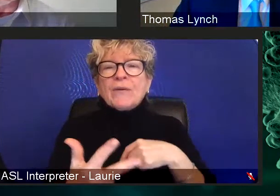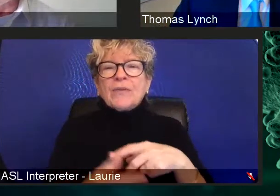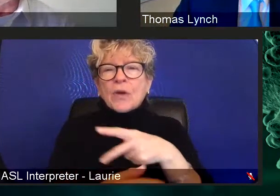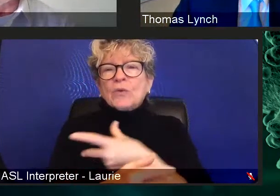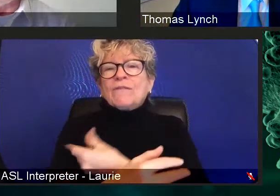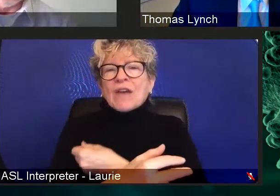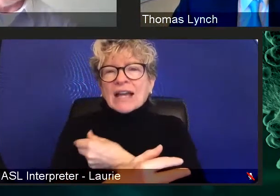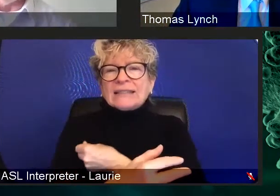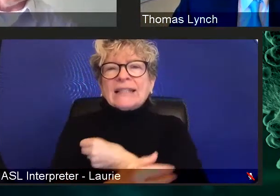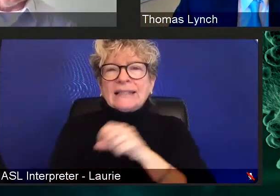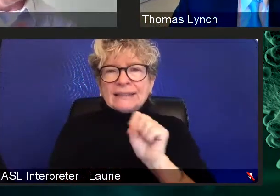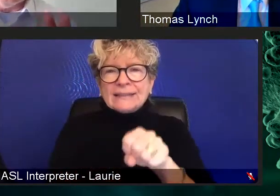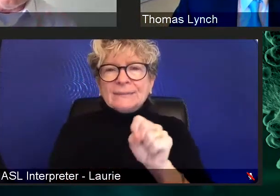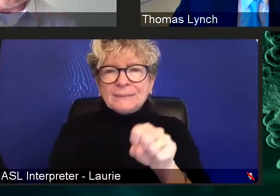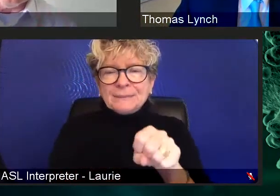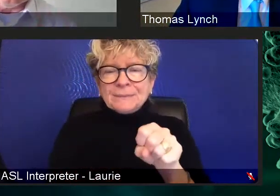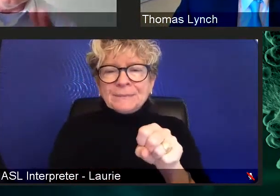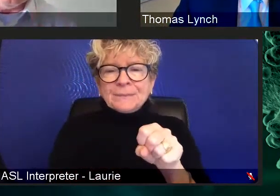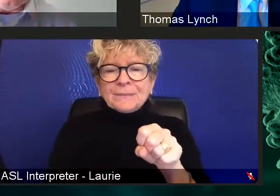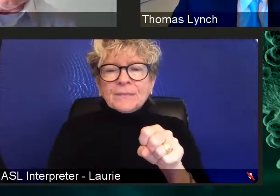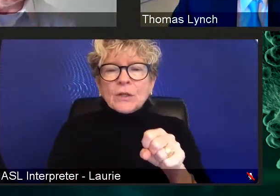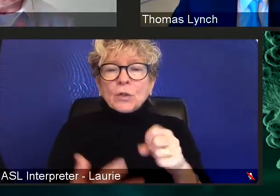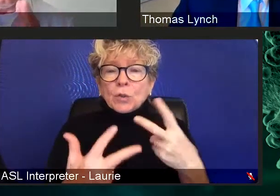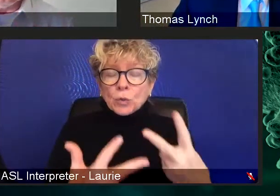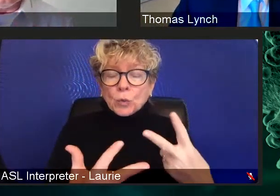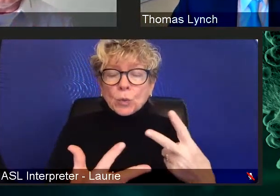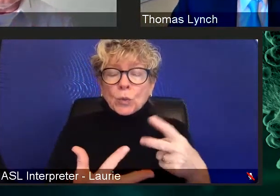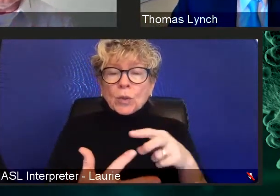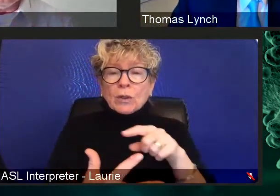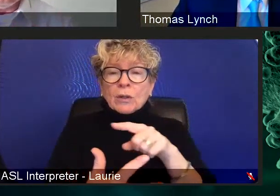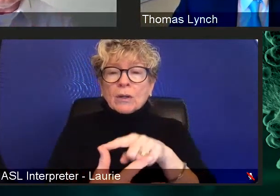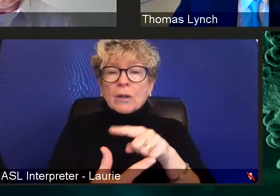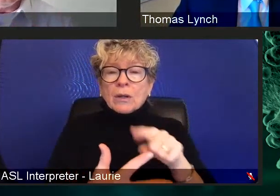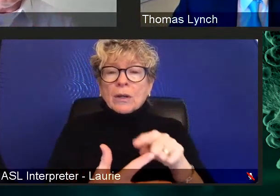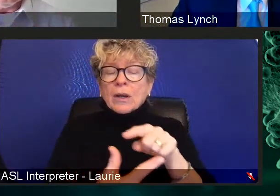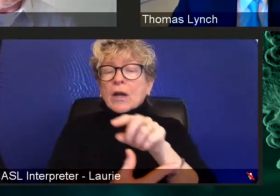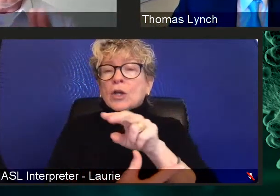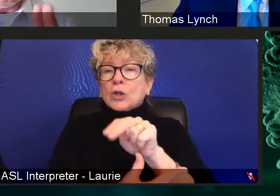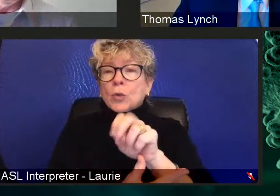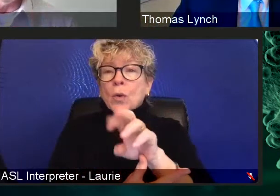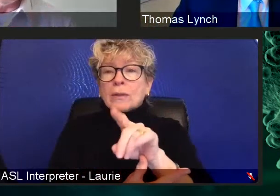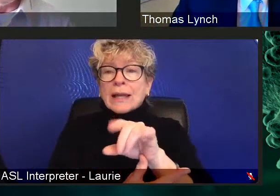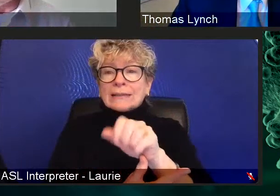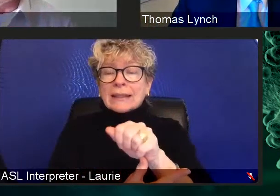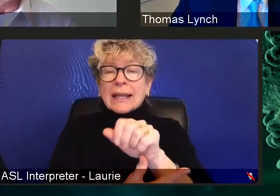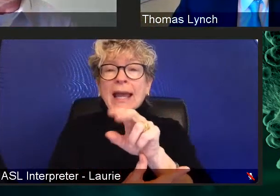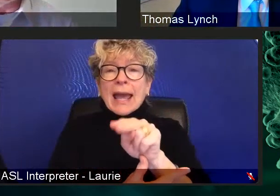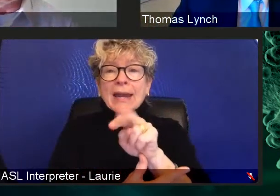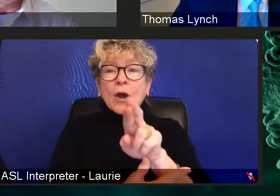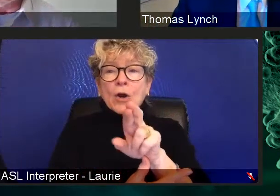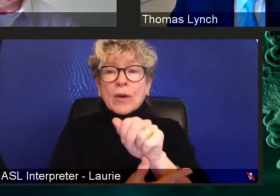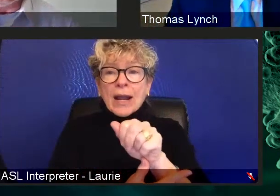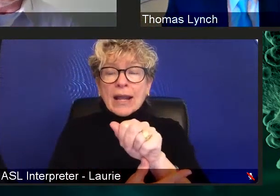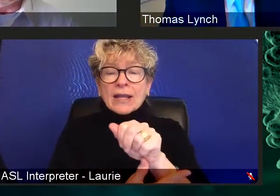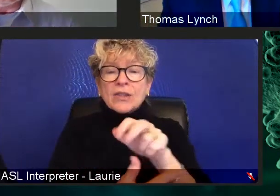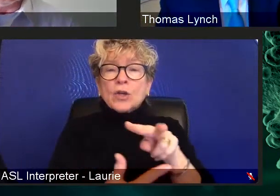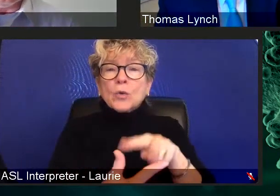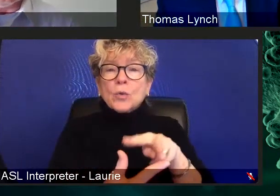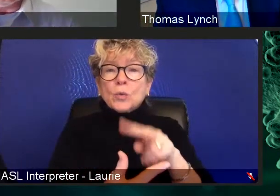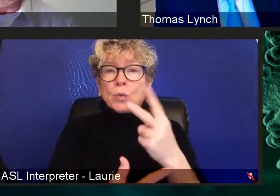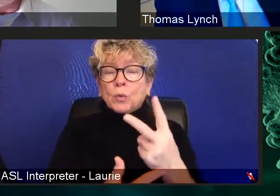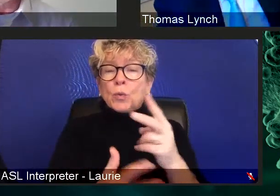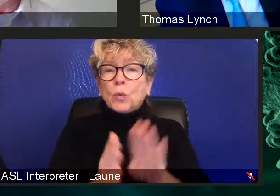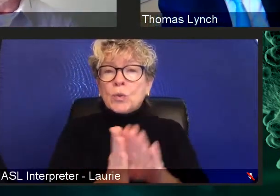platforms. Well, the two platforms, the nucleic acid mRNA, there are two developers working in